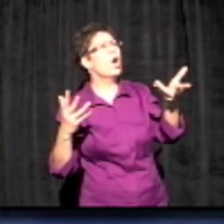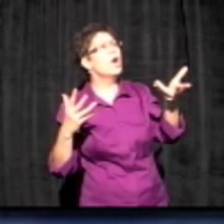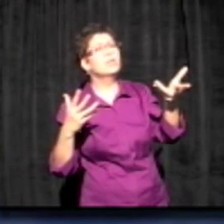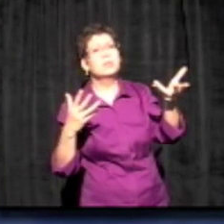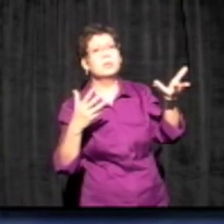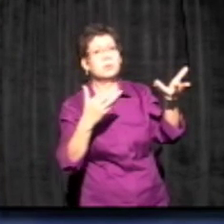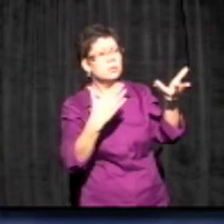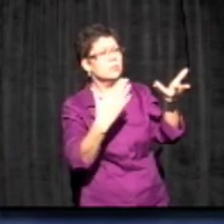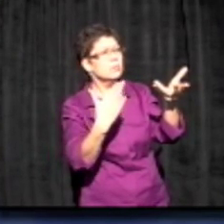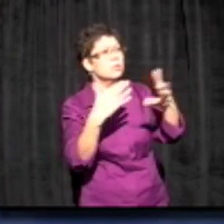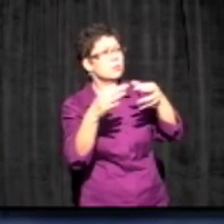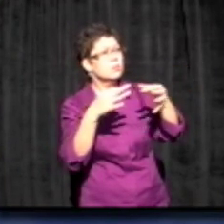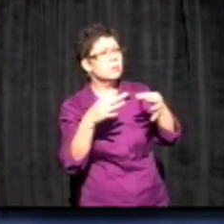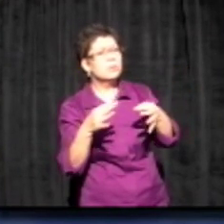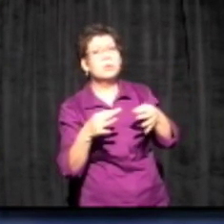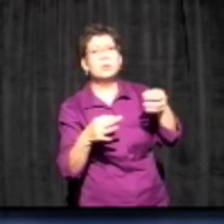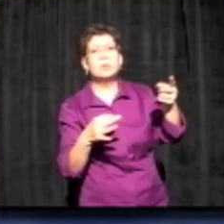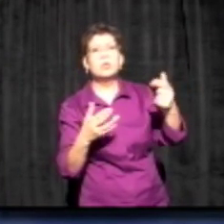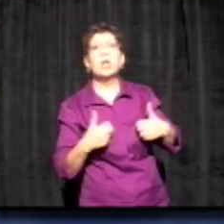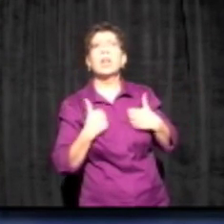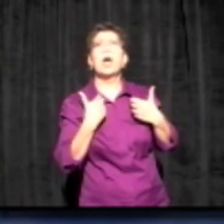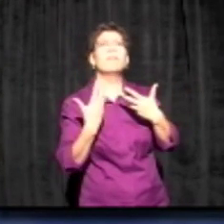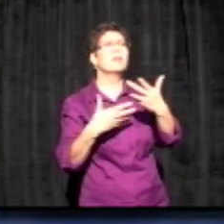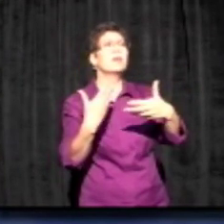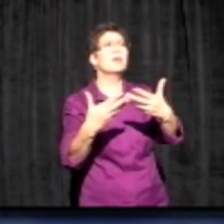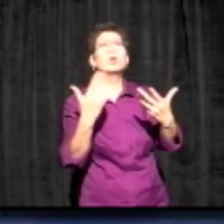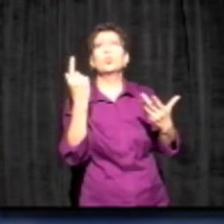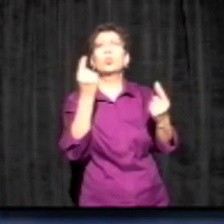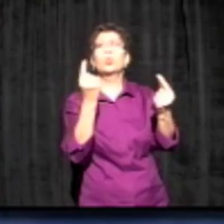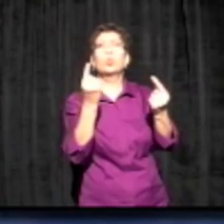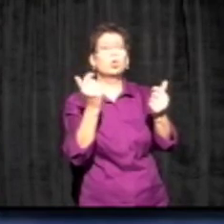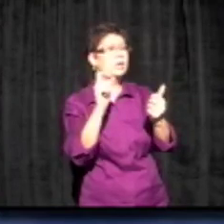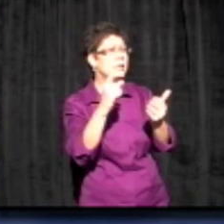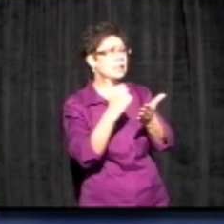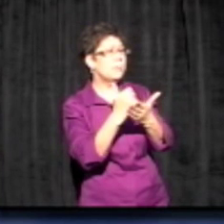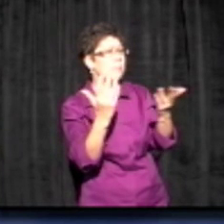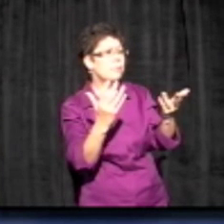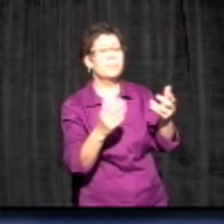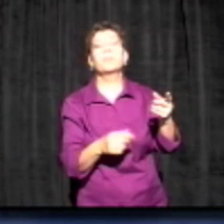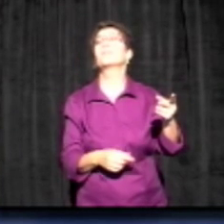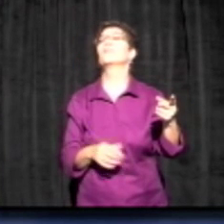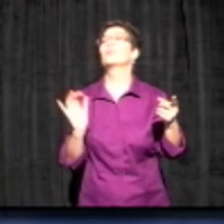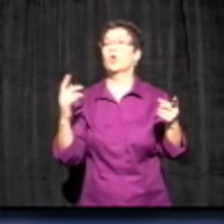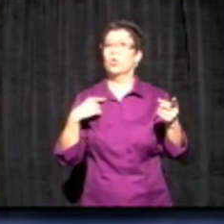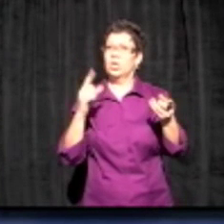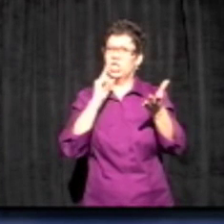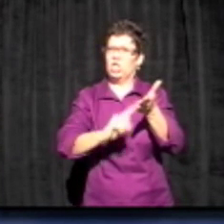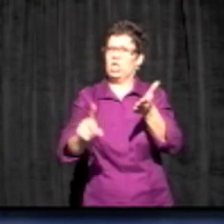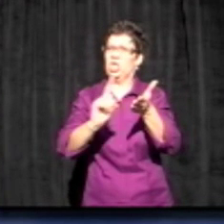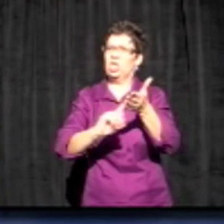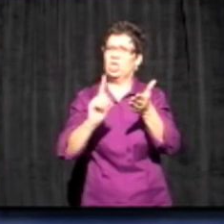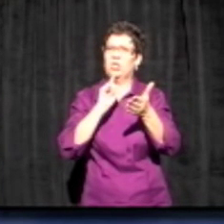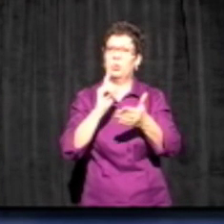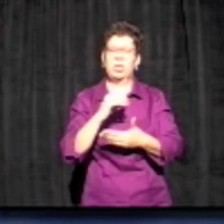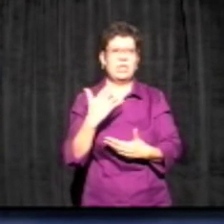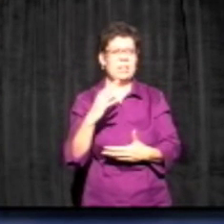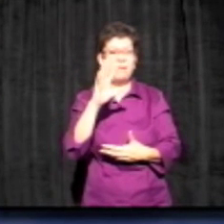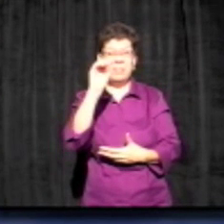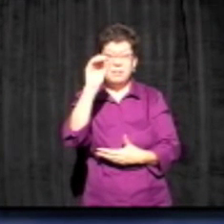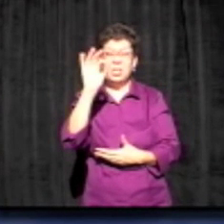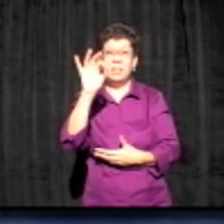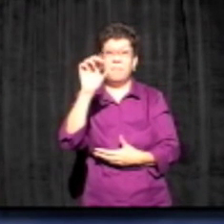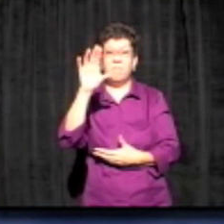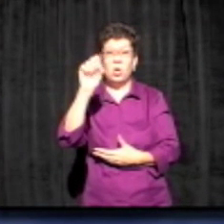to address their concerns in this market. And through considerable consumer research, over 50 focus